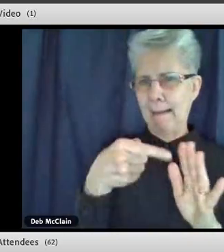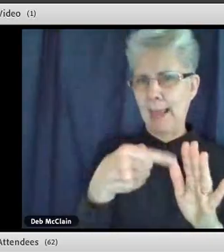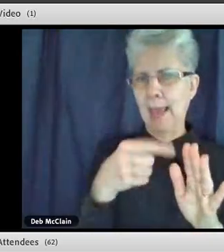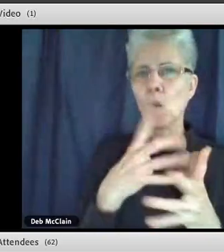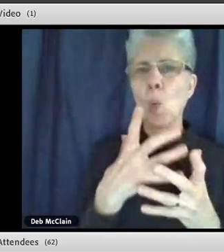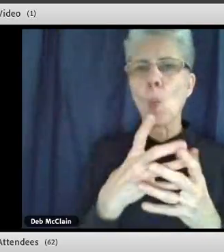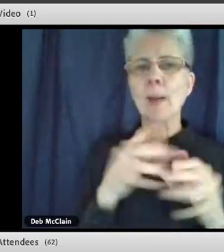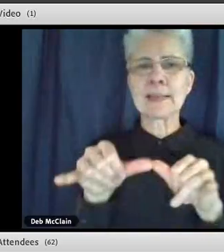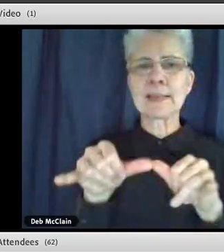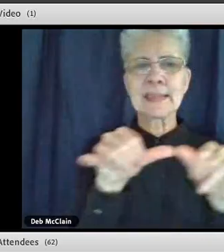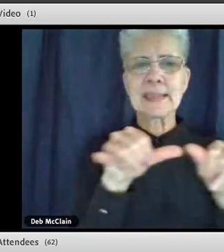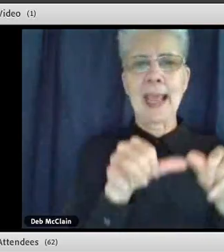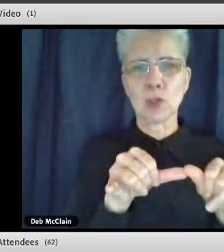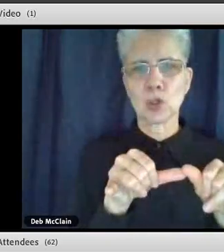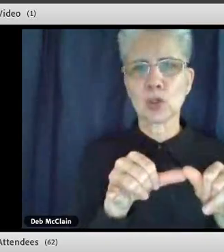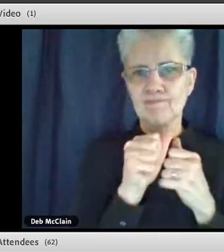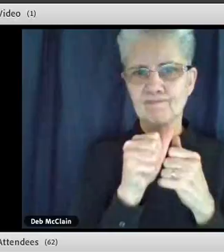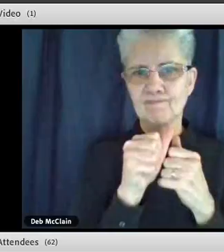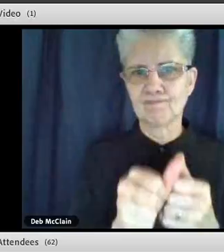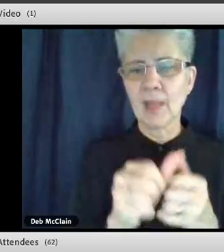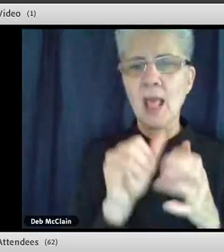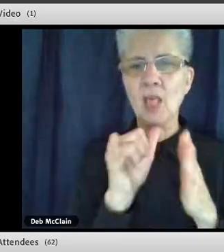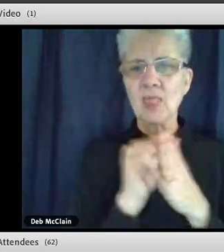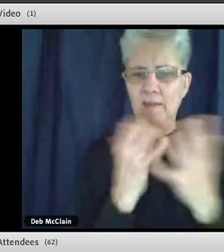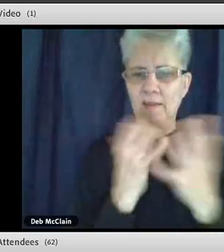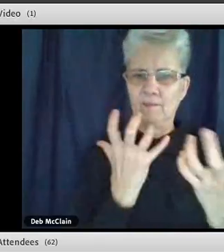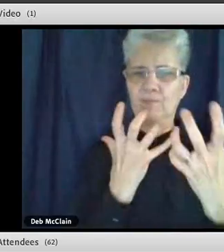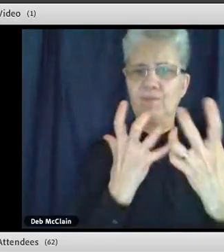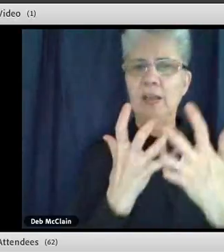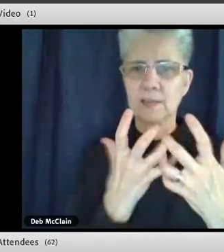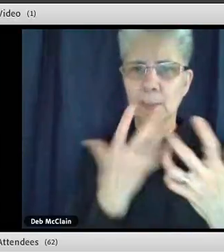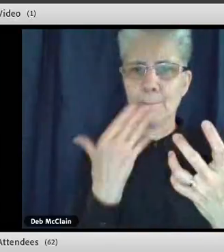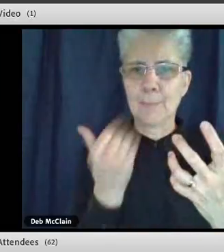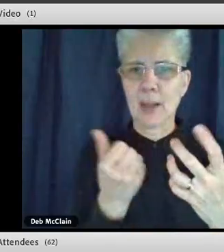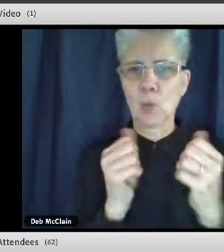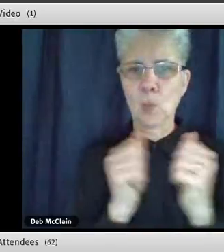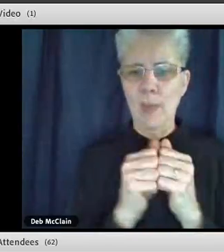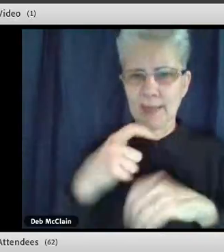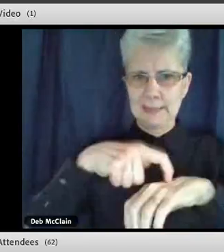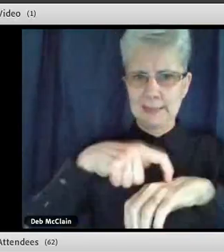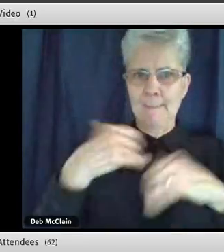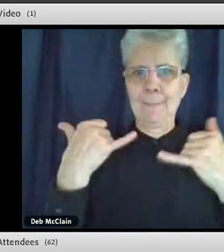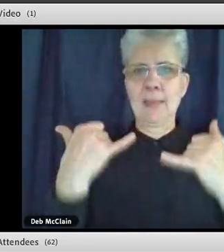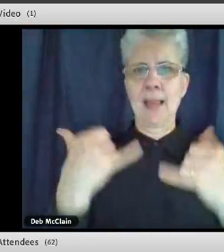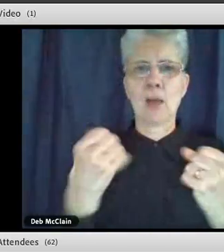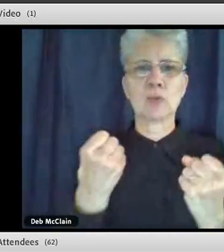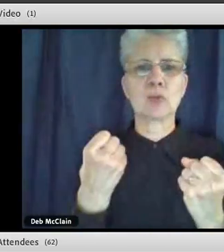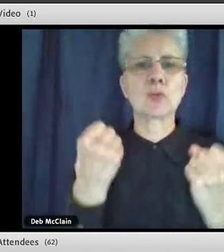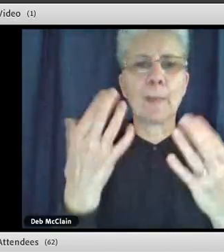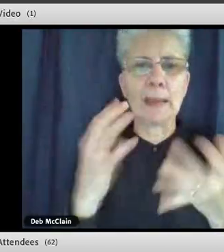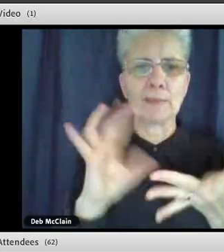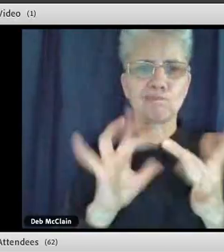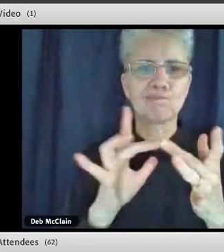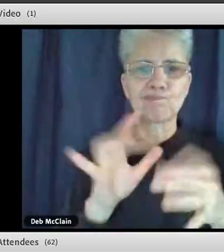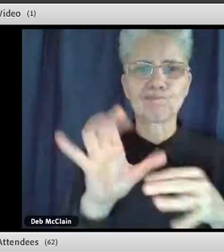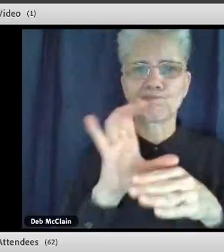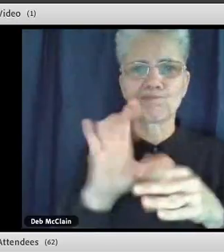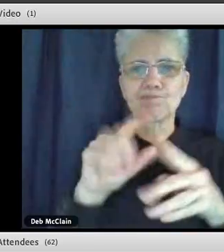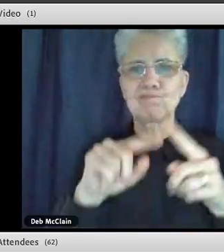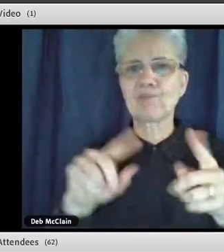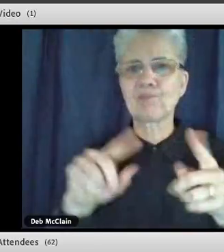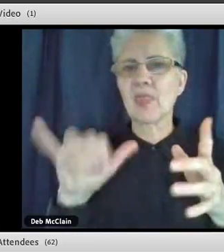standard that kind of better fit in our day and age, with so many resources being digital and